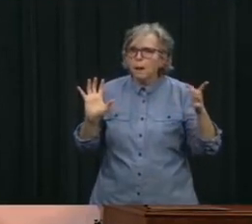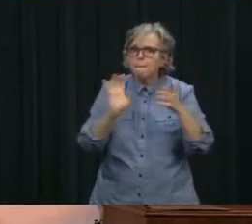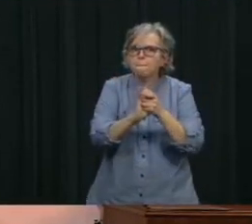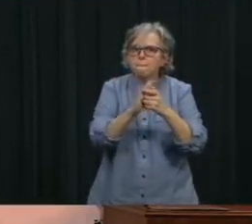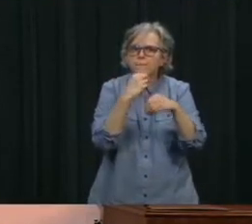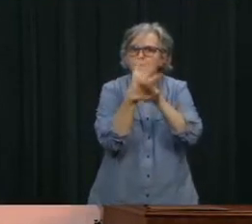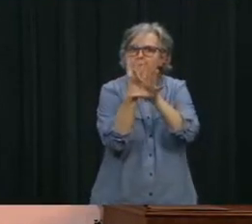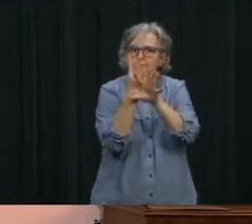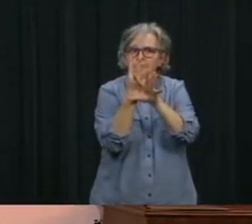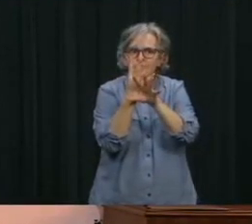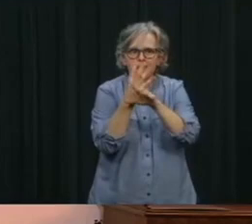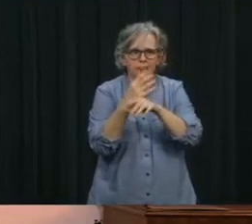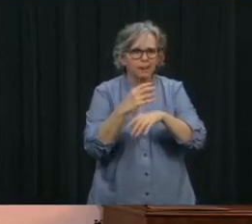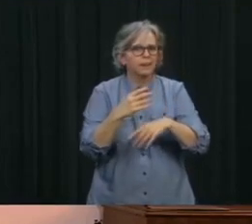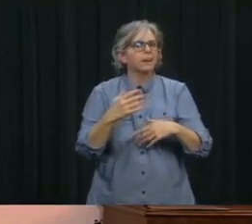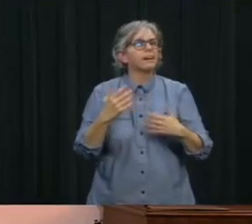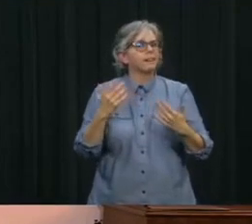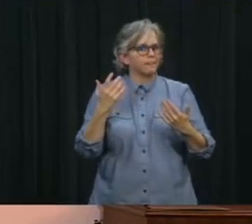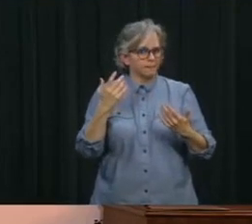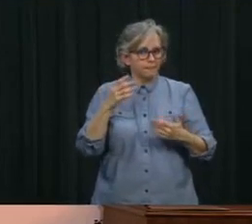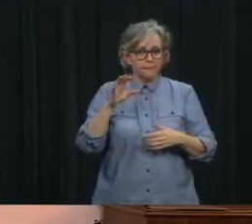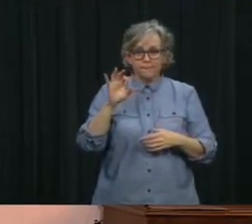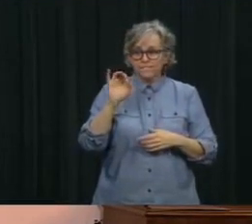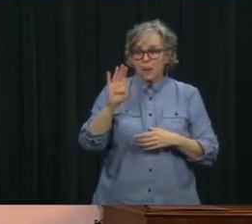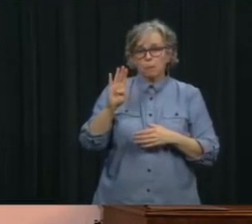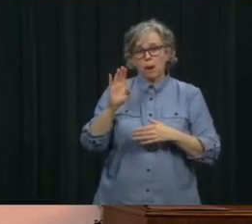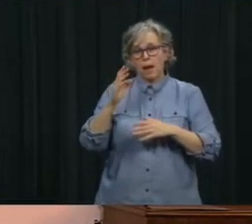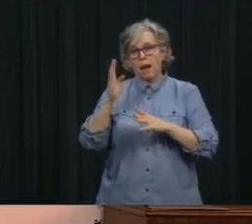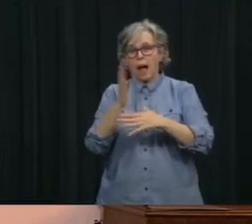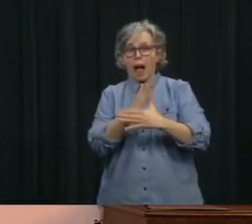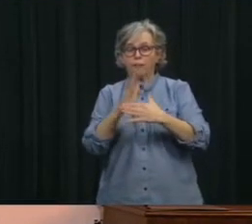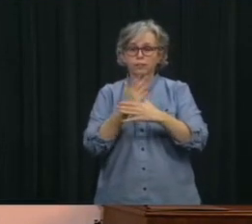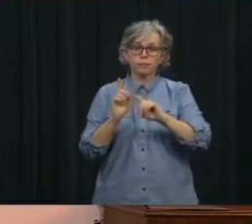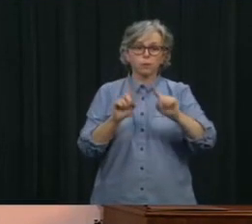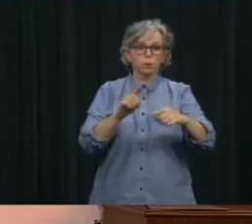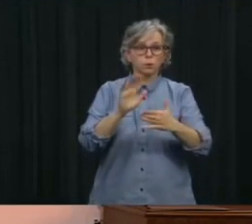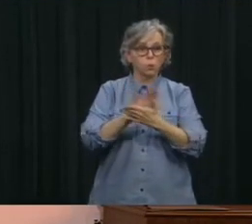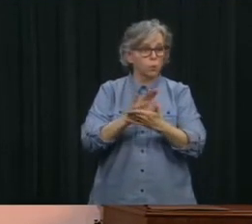Their average February attendance was